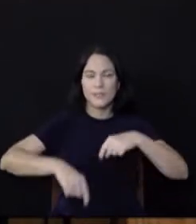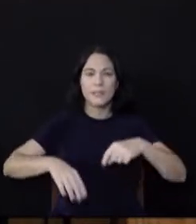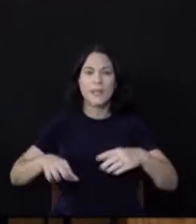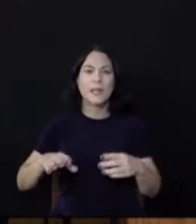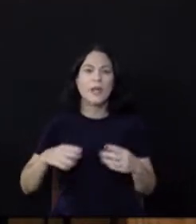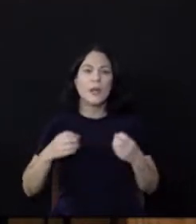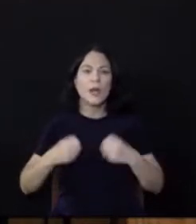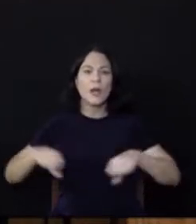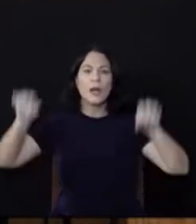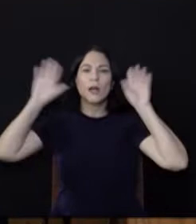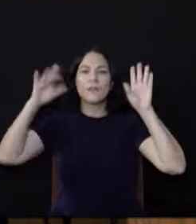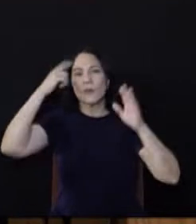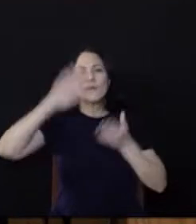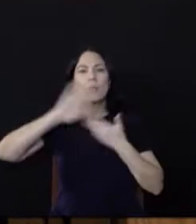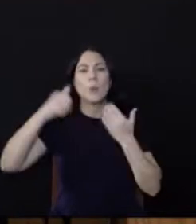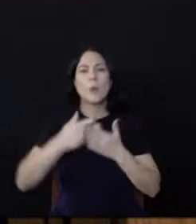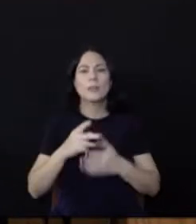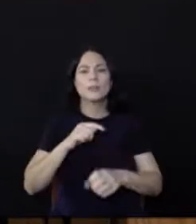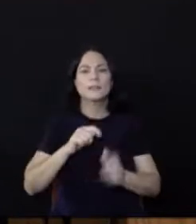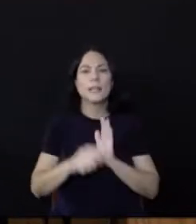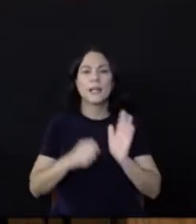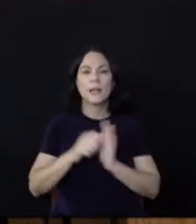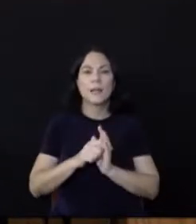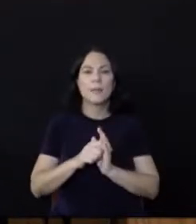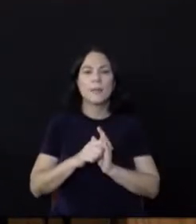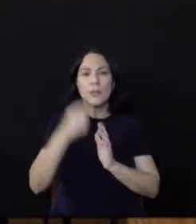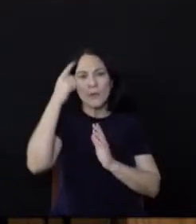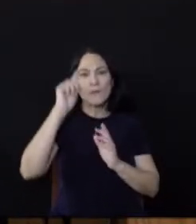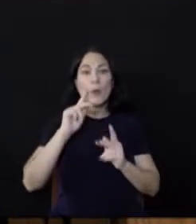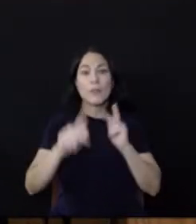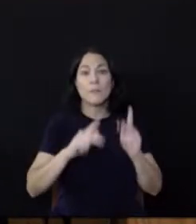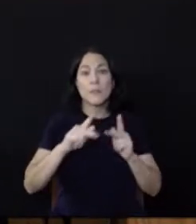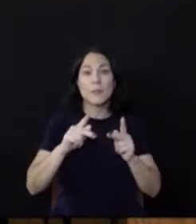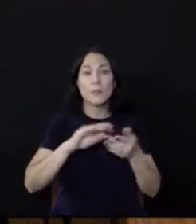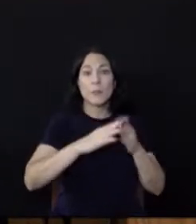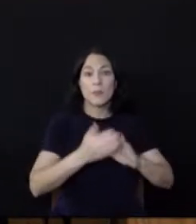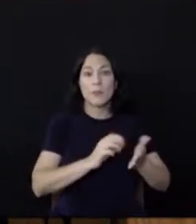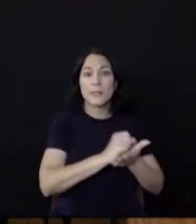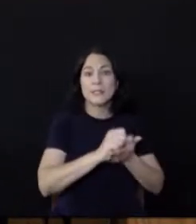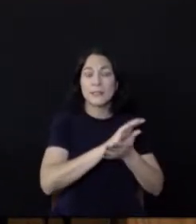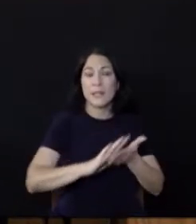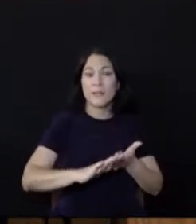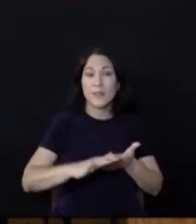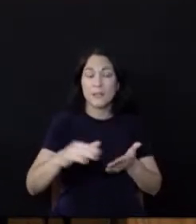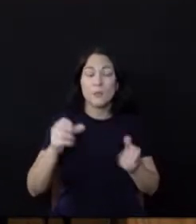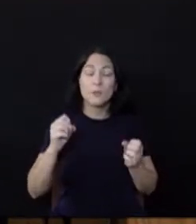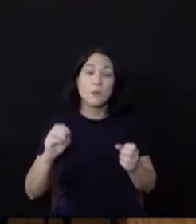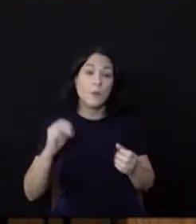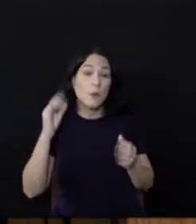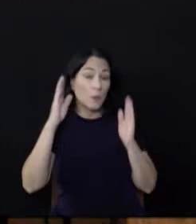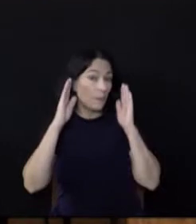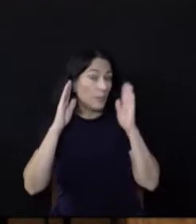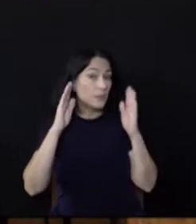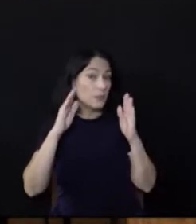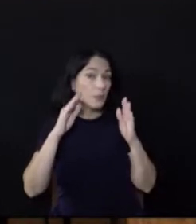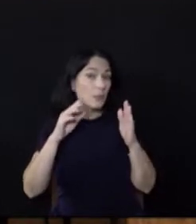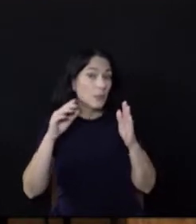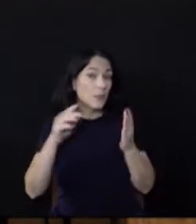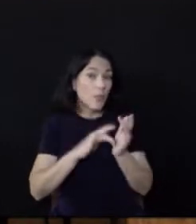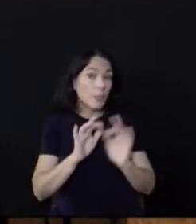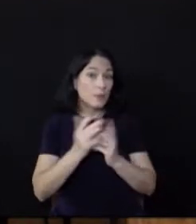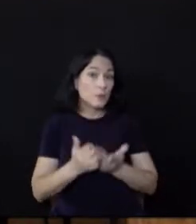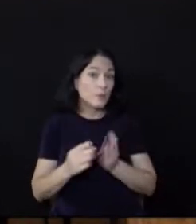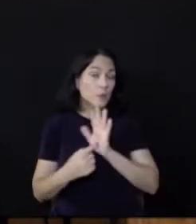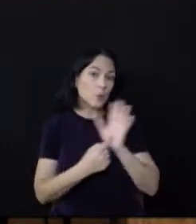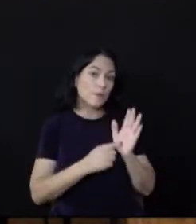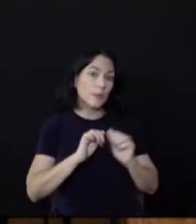being sanctified. So the scriptures, if we're paying attention, reveal how